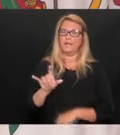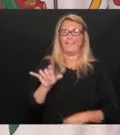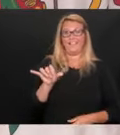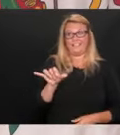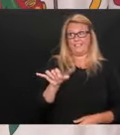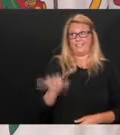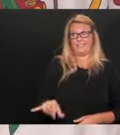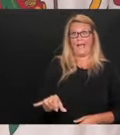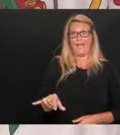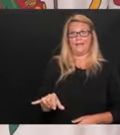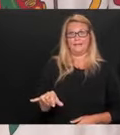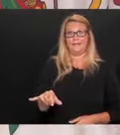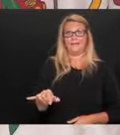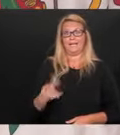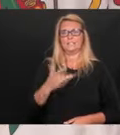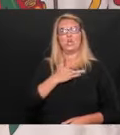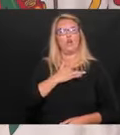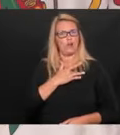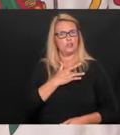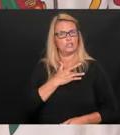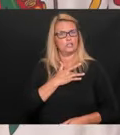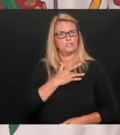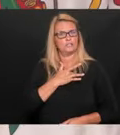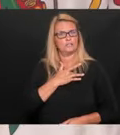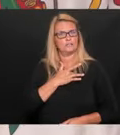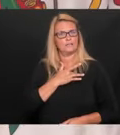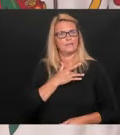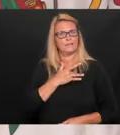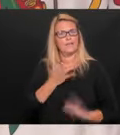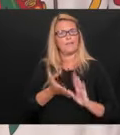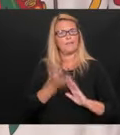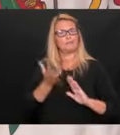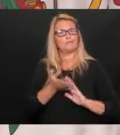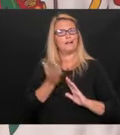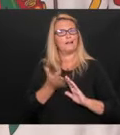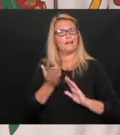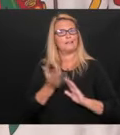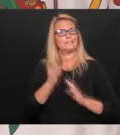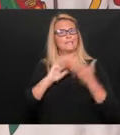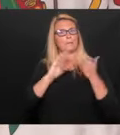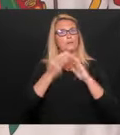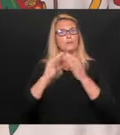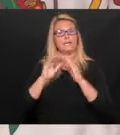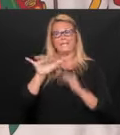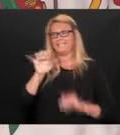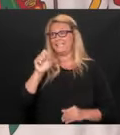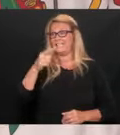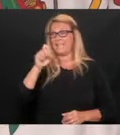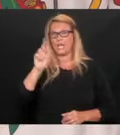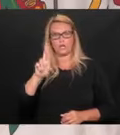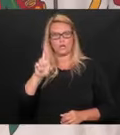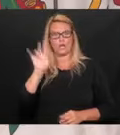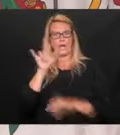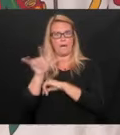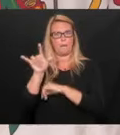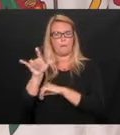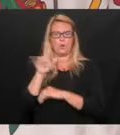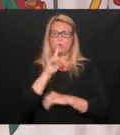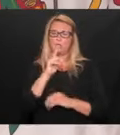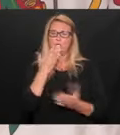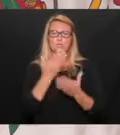heart of the engine that drives our communities. Yeager Airport is a shining example